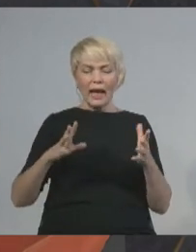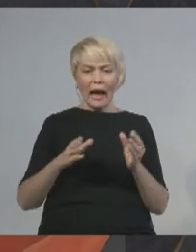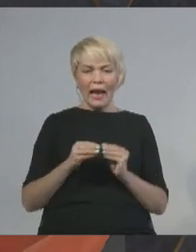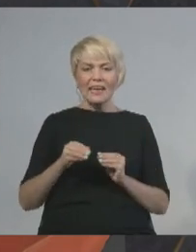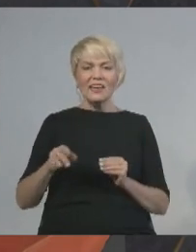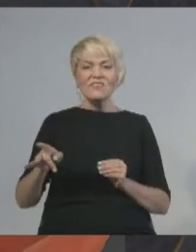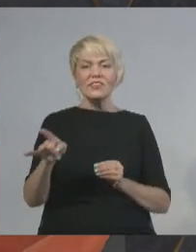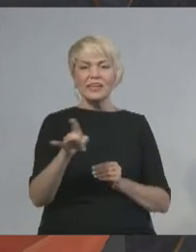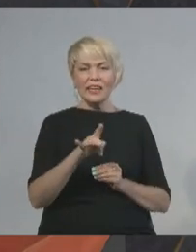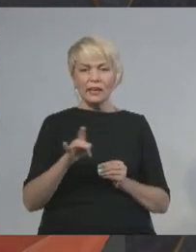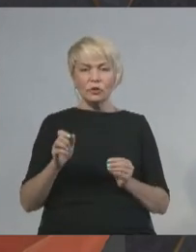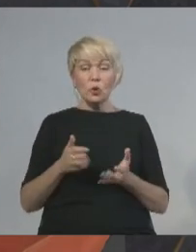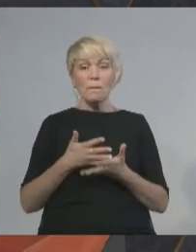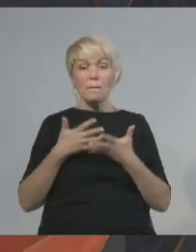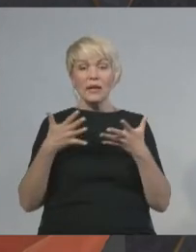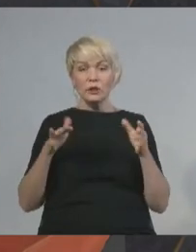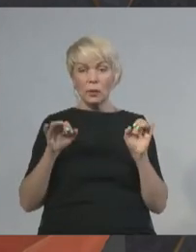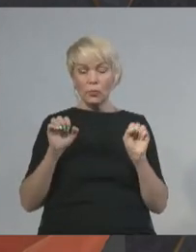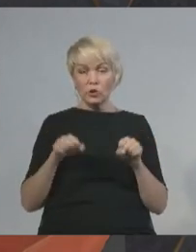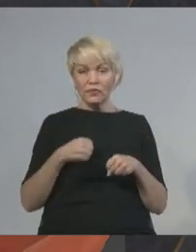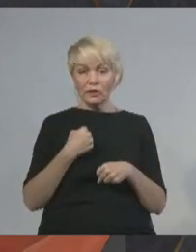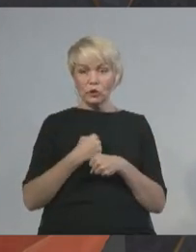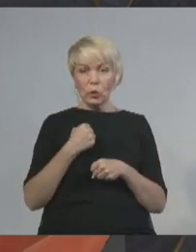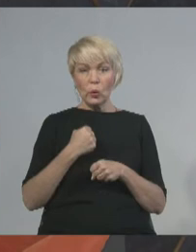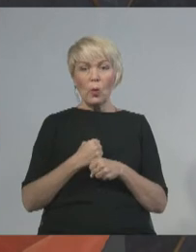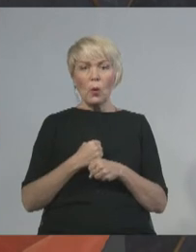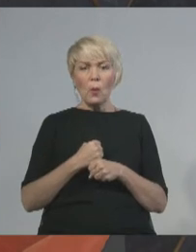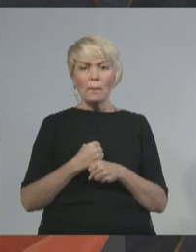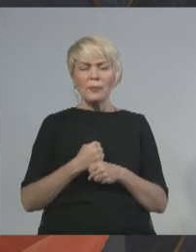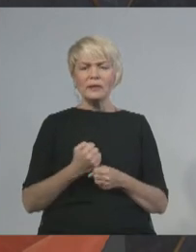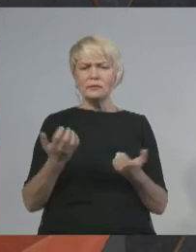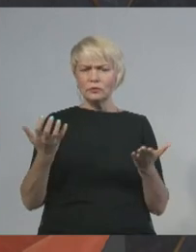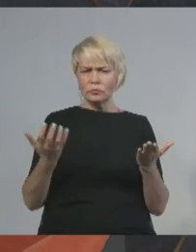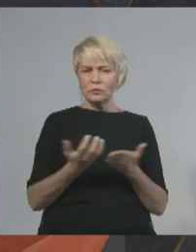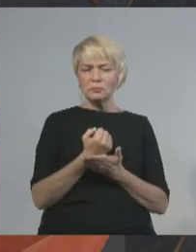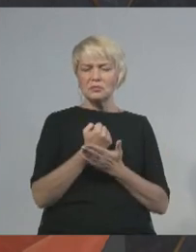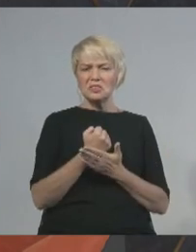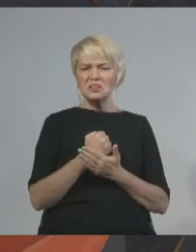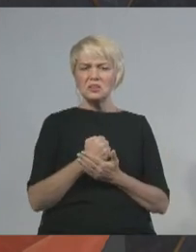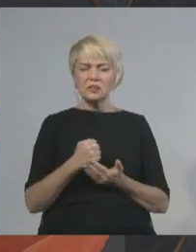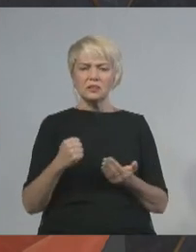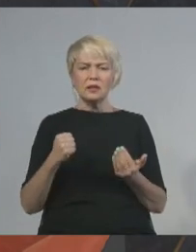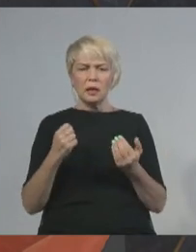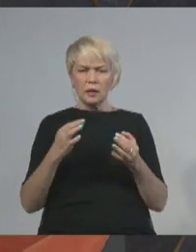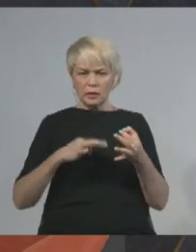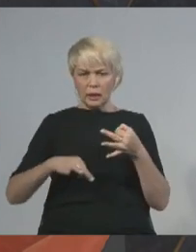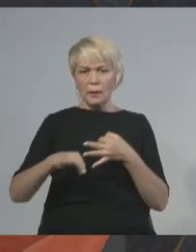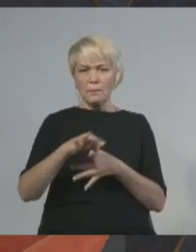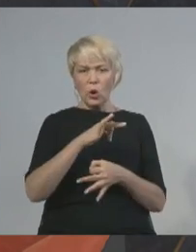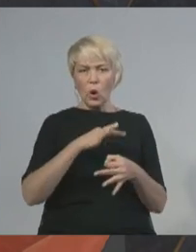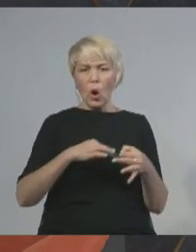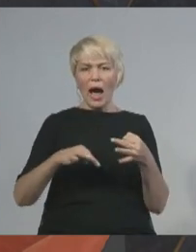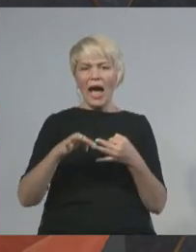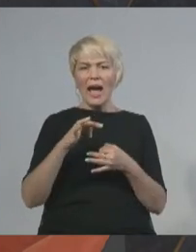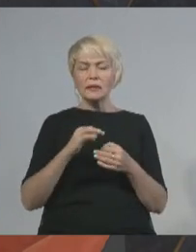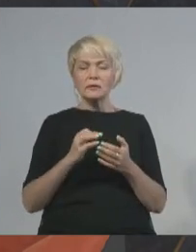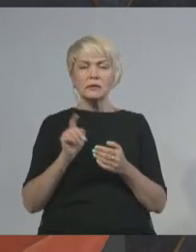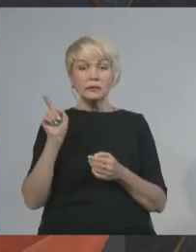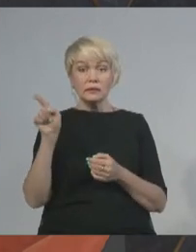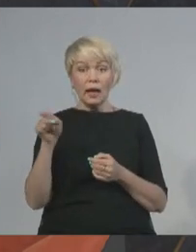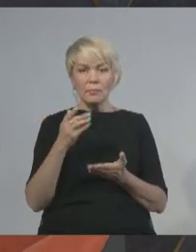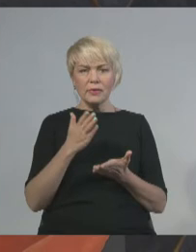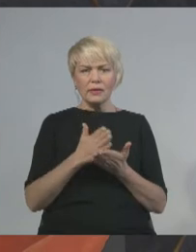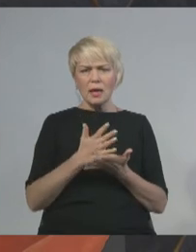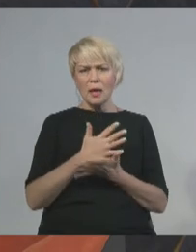think in regions there are much more possibilities to create a successful revenue